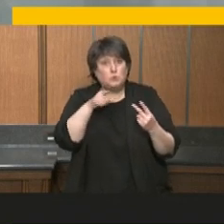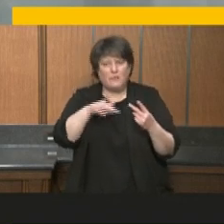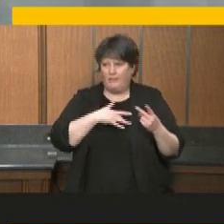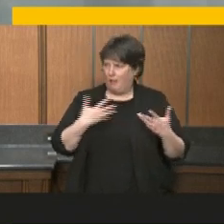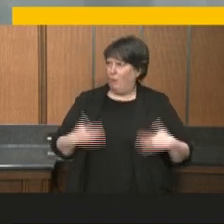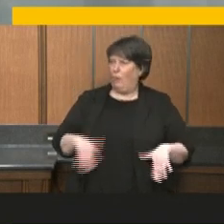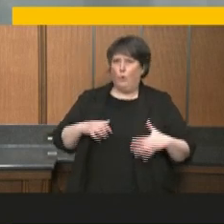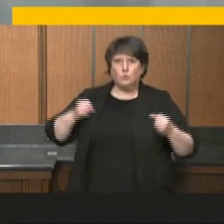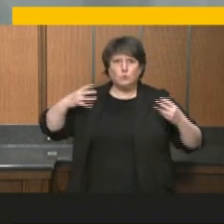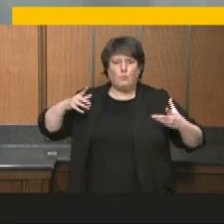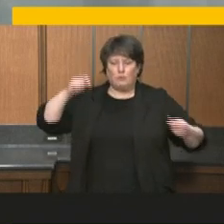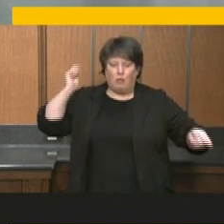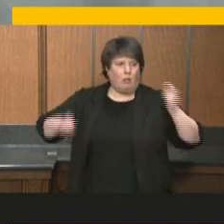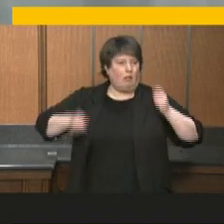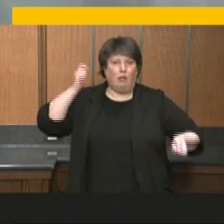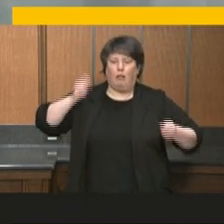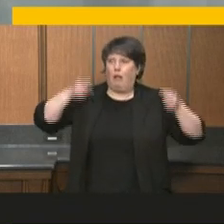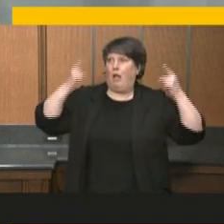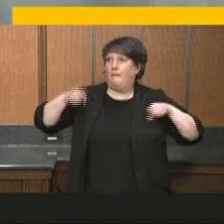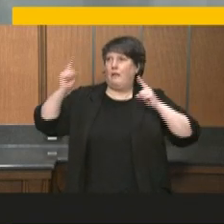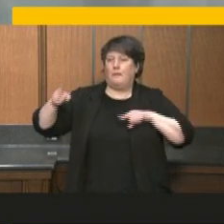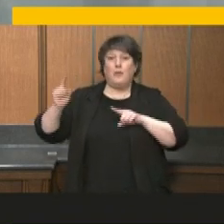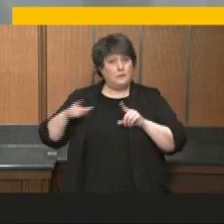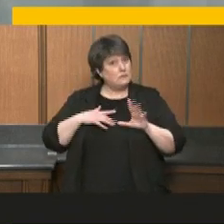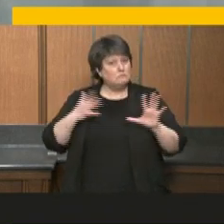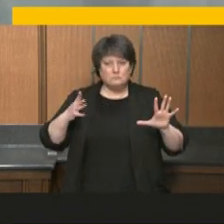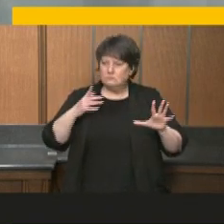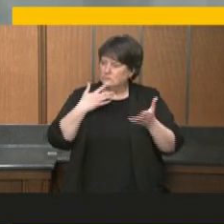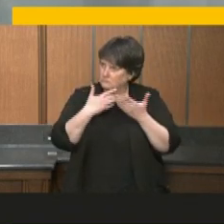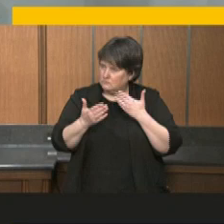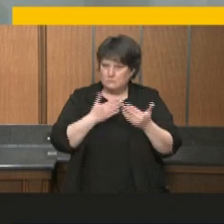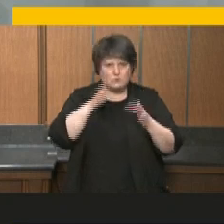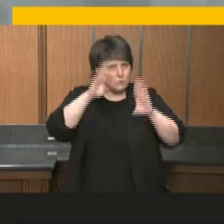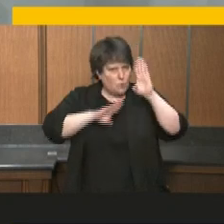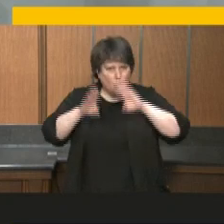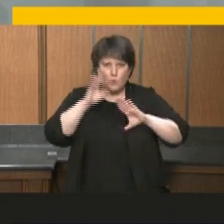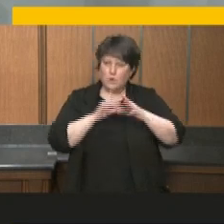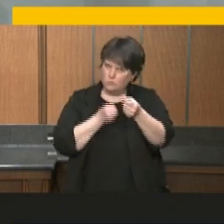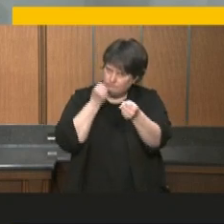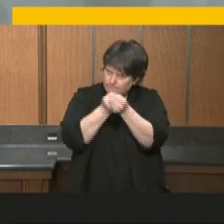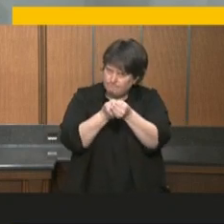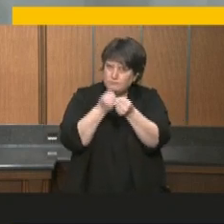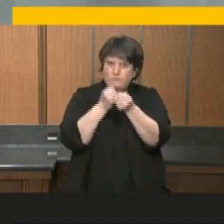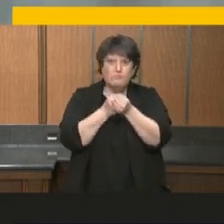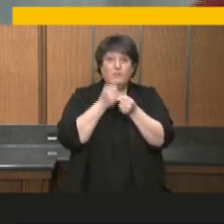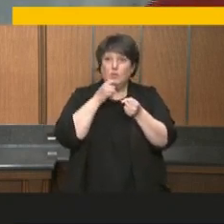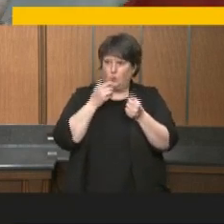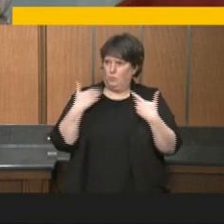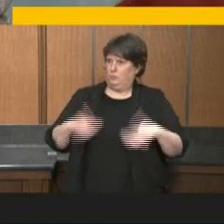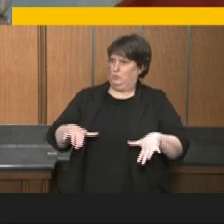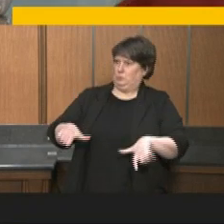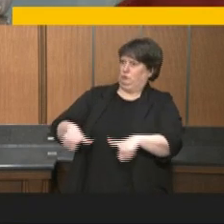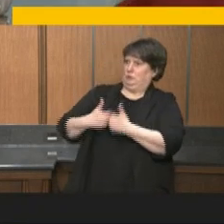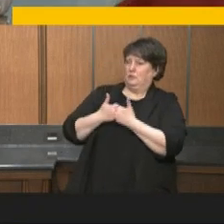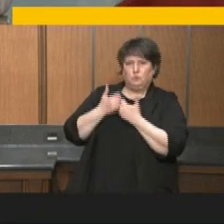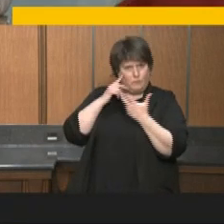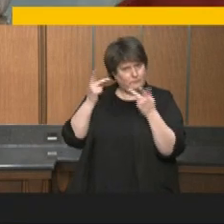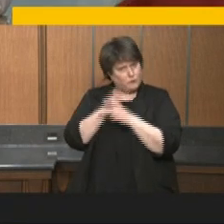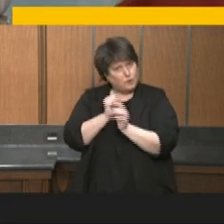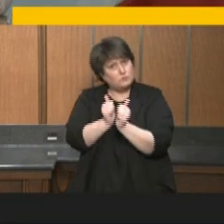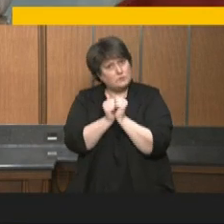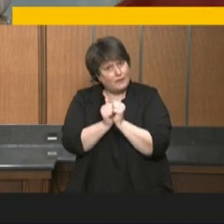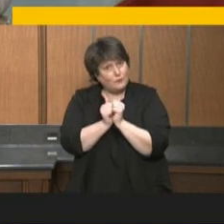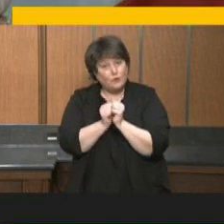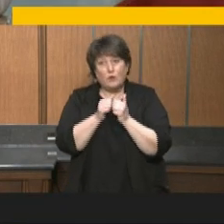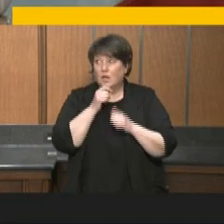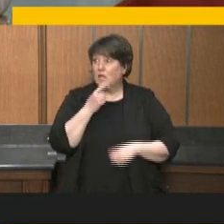Canadians every step of the way, and we're going to take those hard decisions together, and we're going to figure out these really big challenges together, because no portfolio